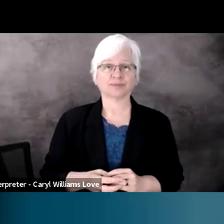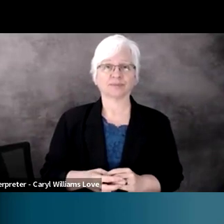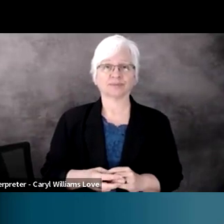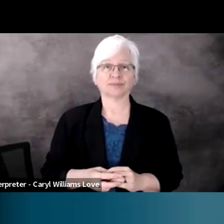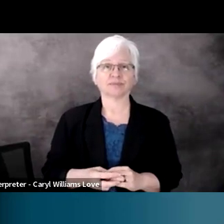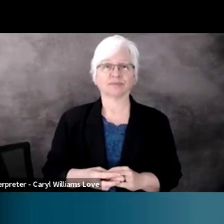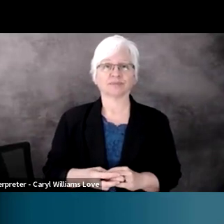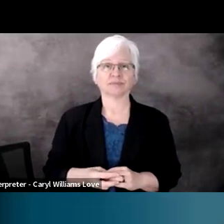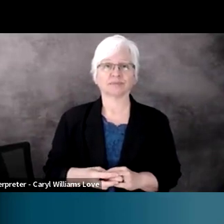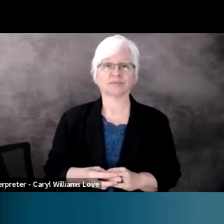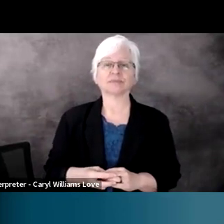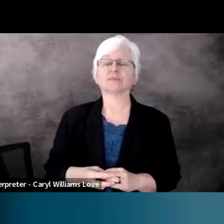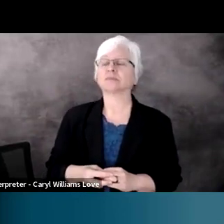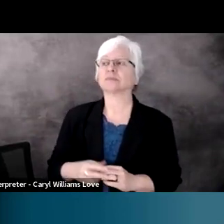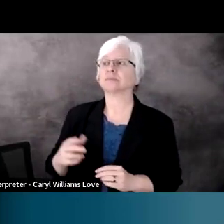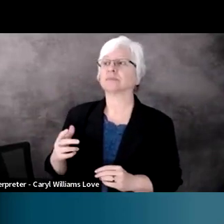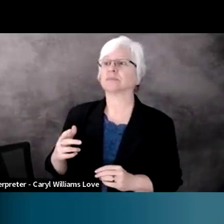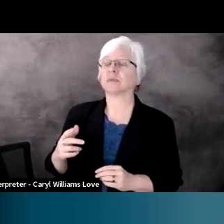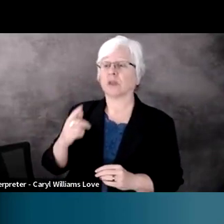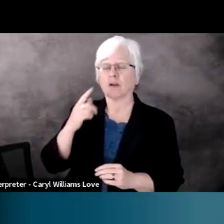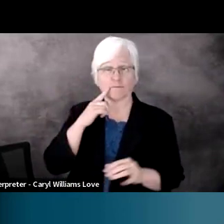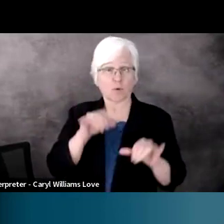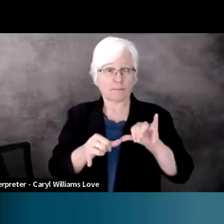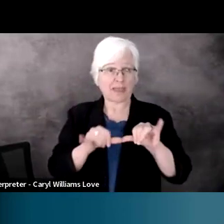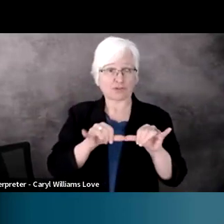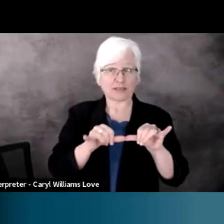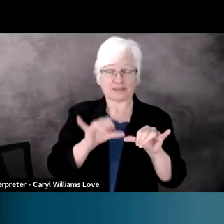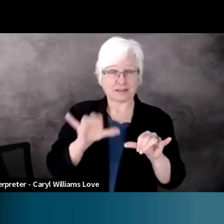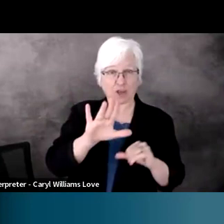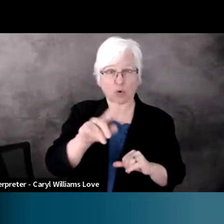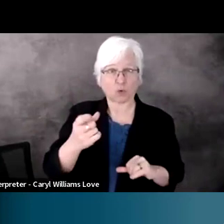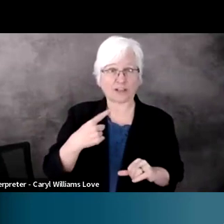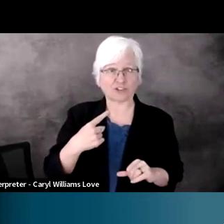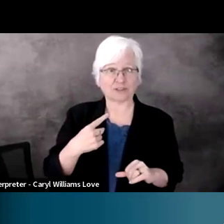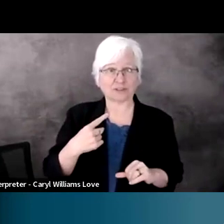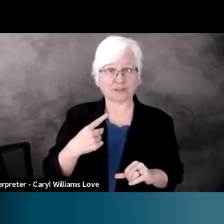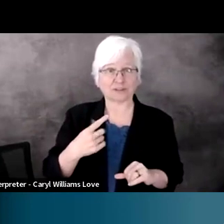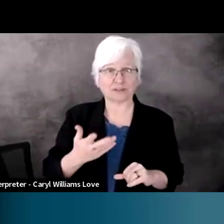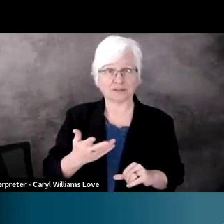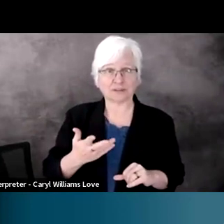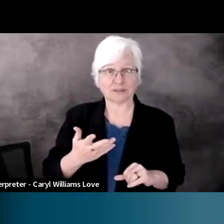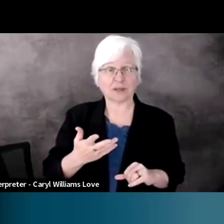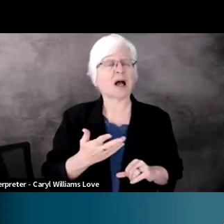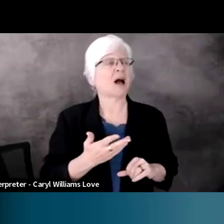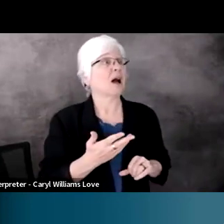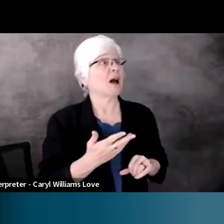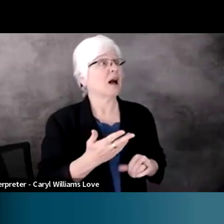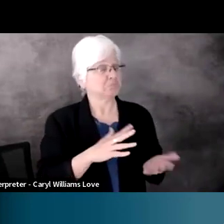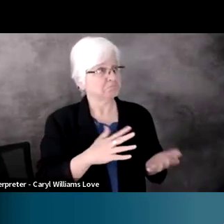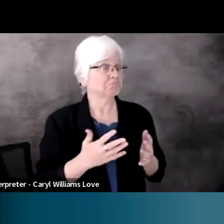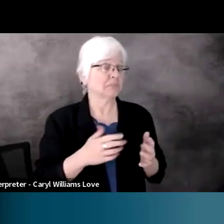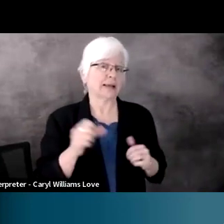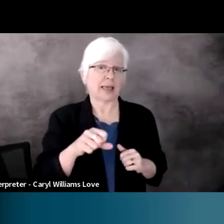I mean, the takeaway specific to metrics, is that the question? So, yes. So how can